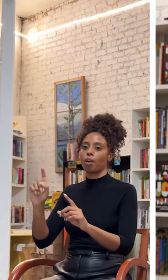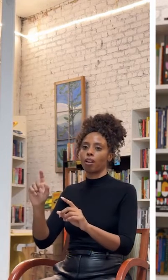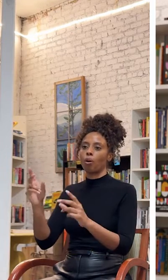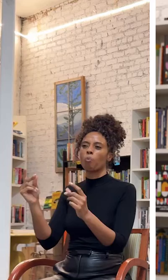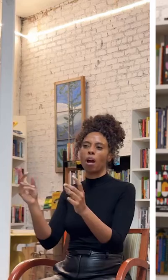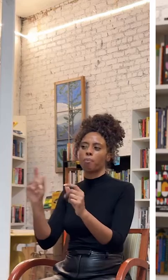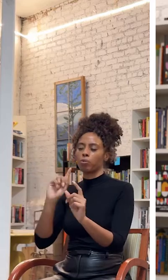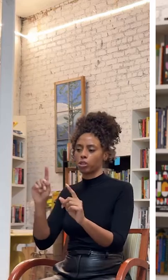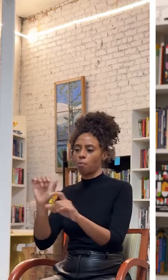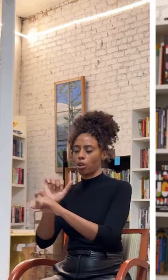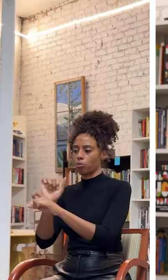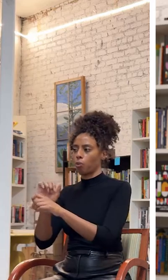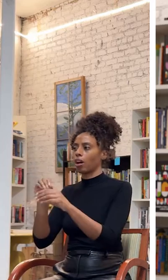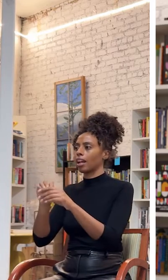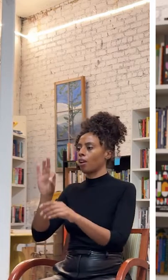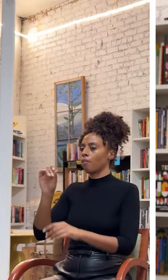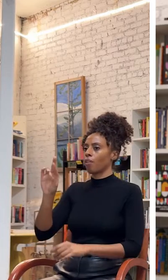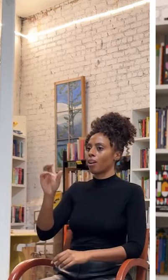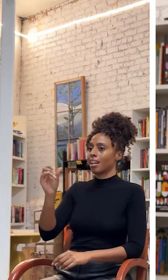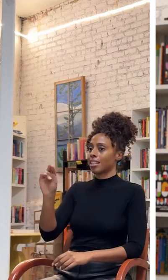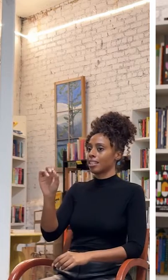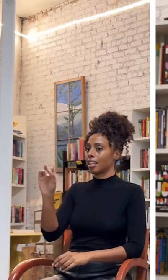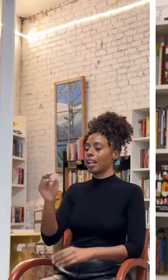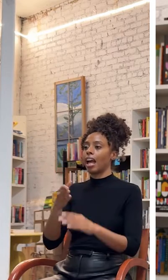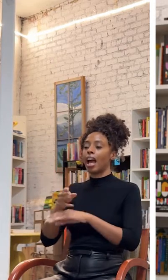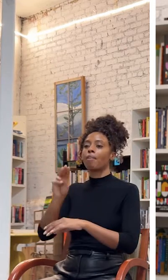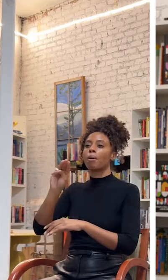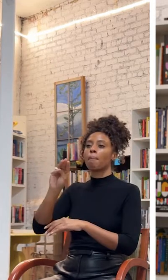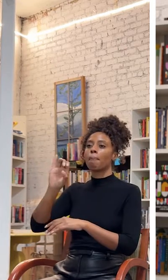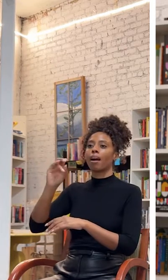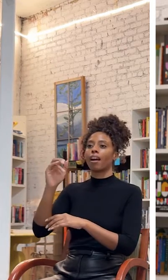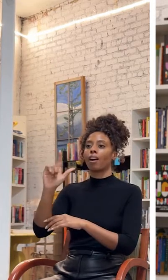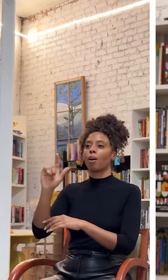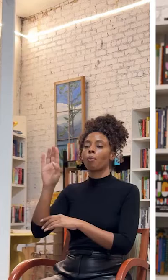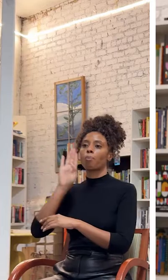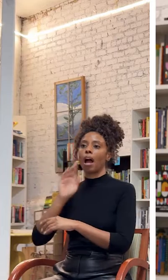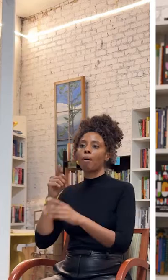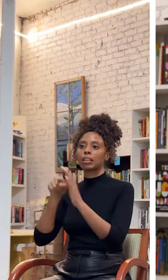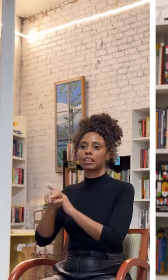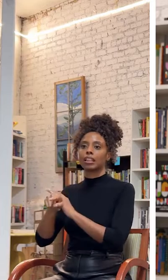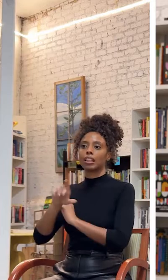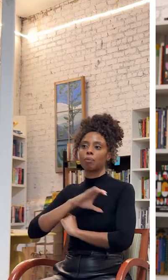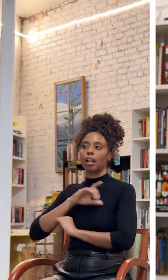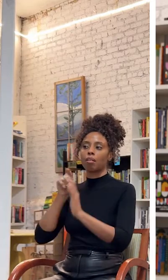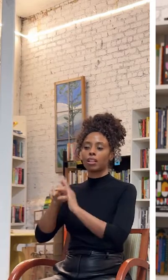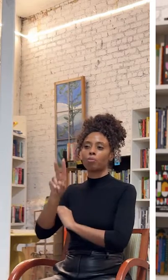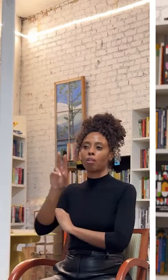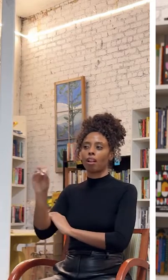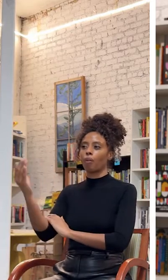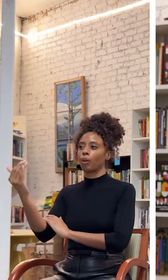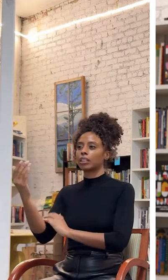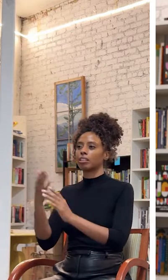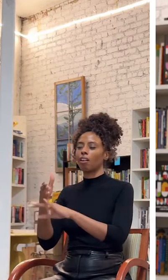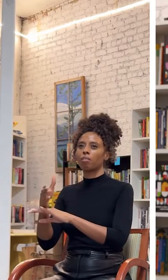in Ferguson after Michael Brown was killed by police in 2014. And then so